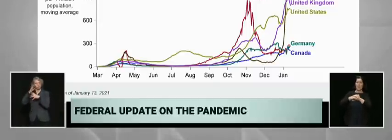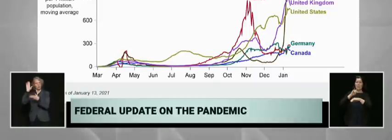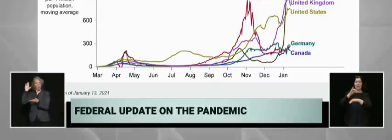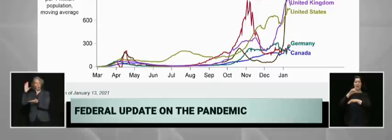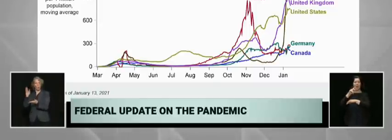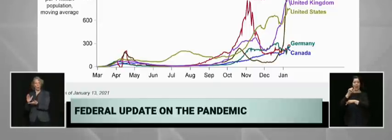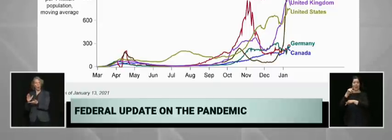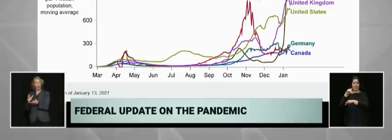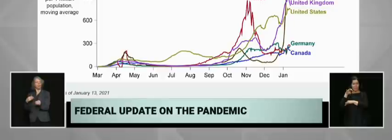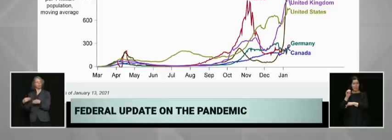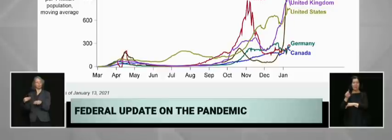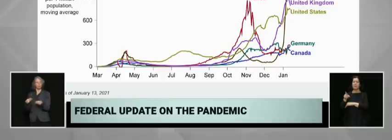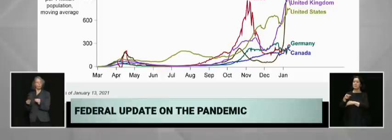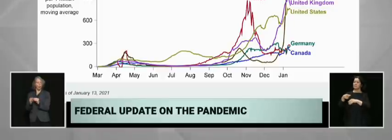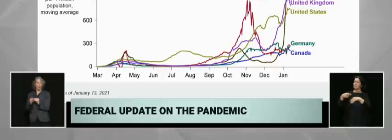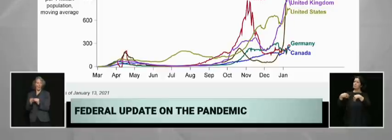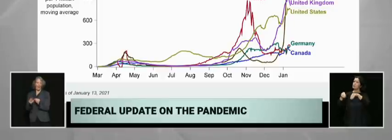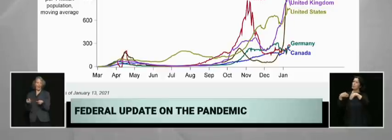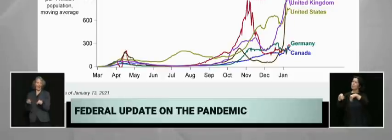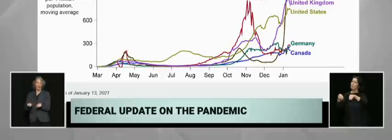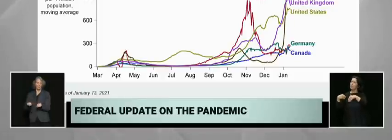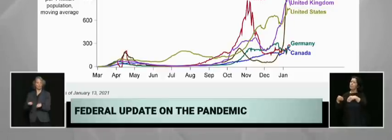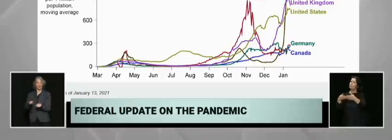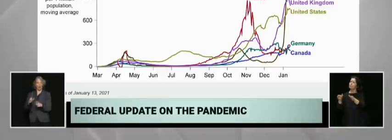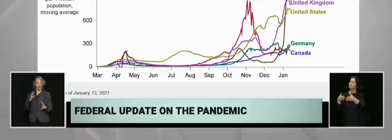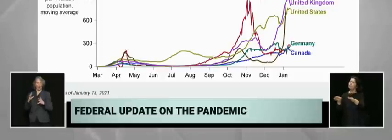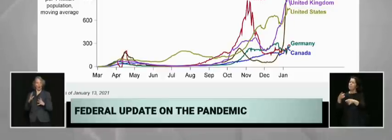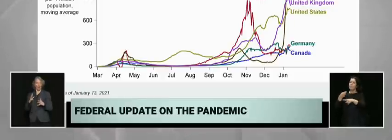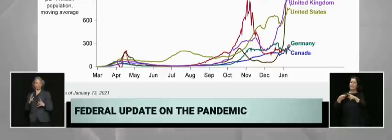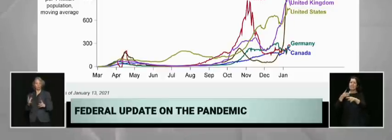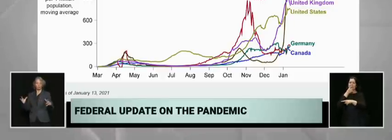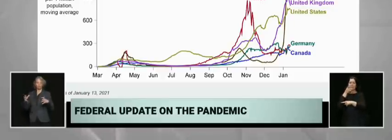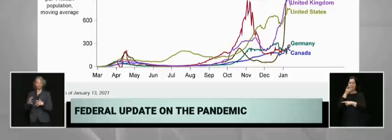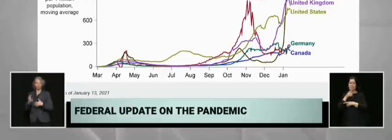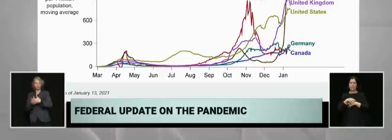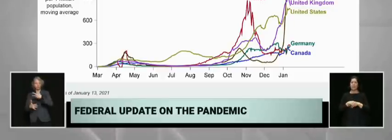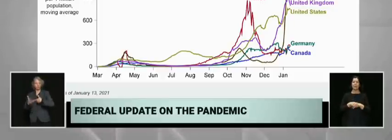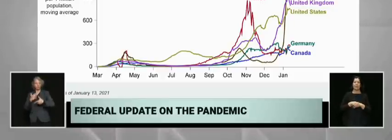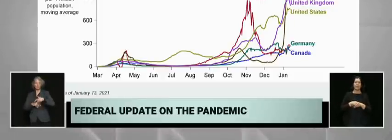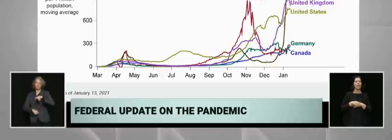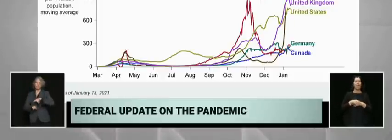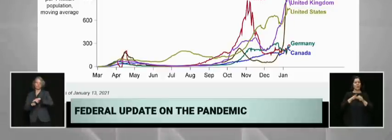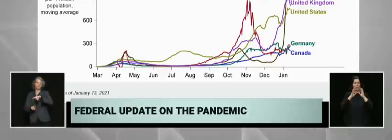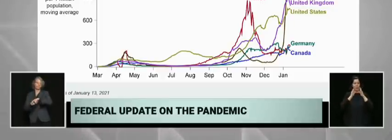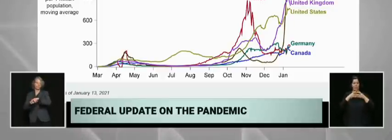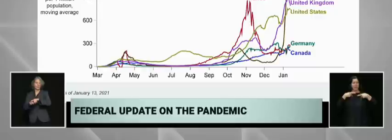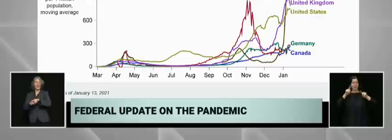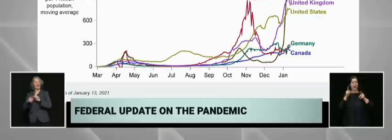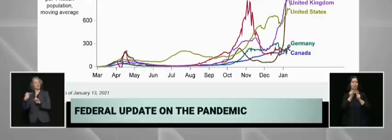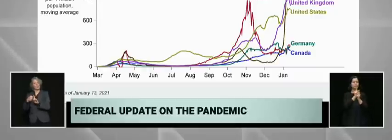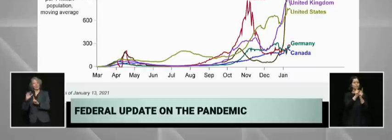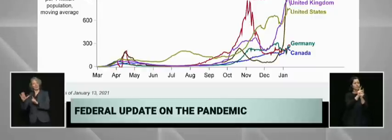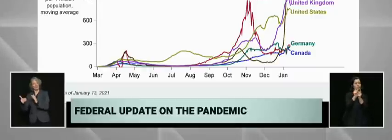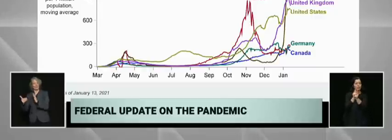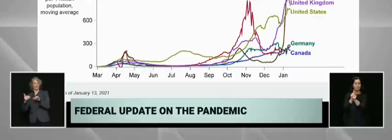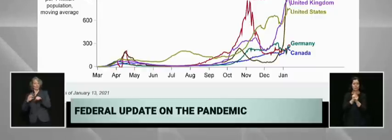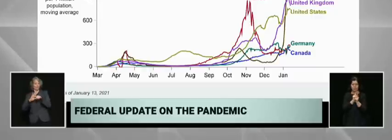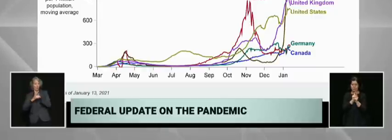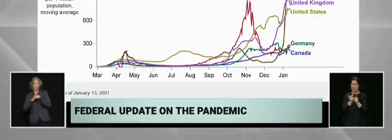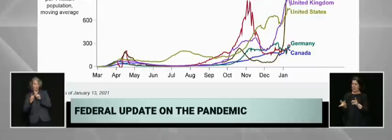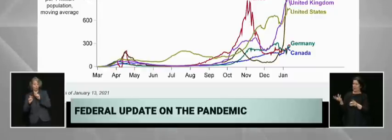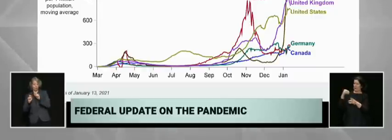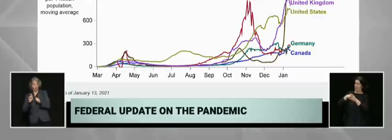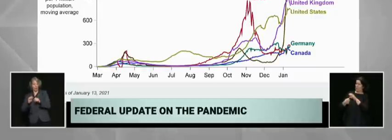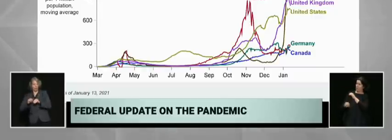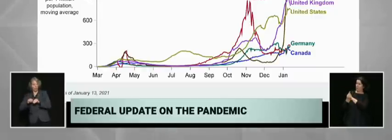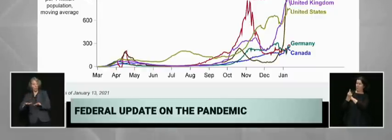over the holiday period, together with emergence of a more transmissible virus variant, contributes to the largest surge